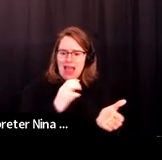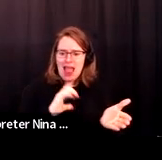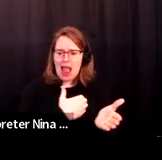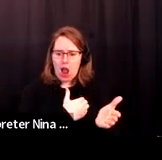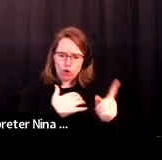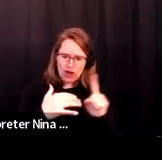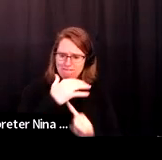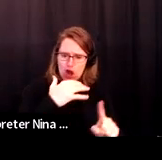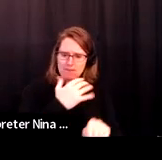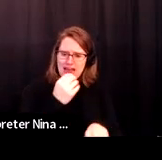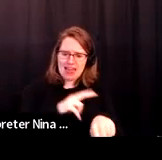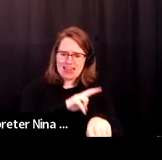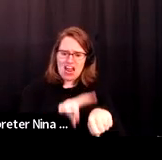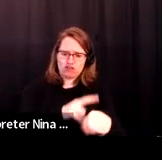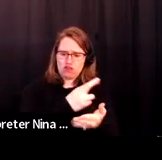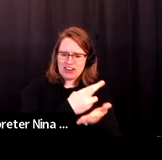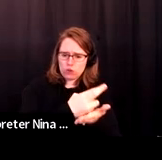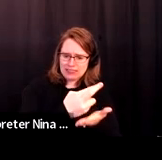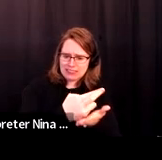resources,